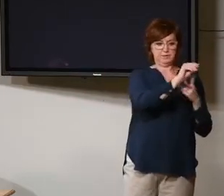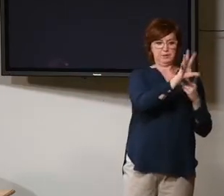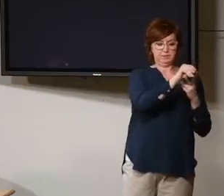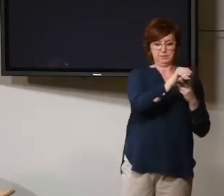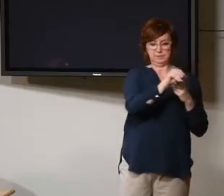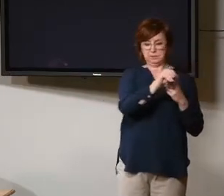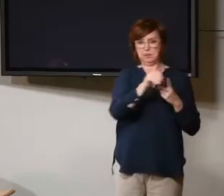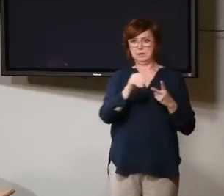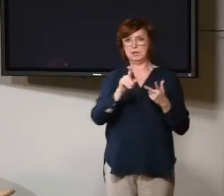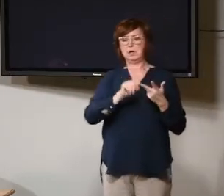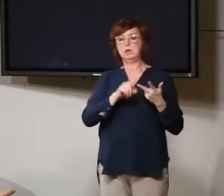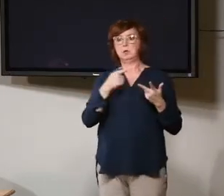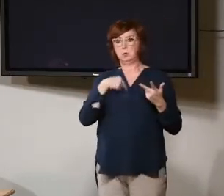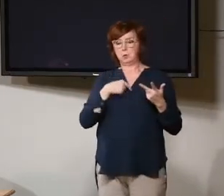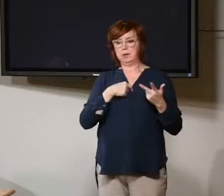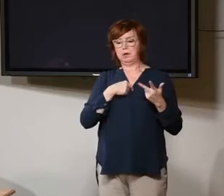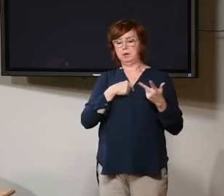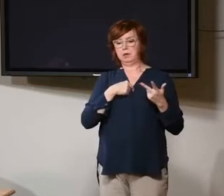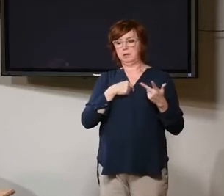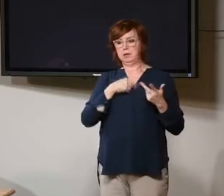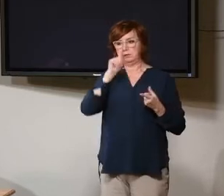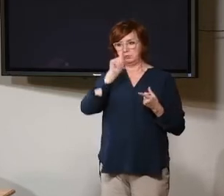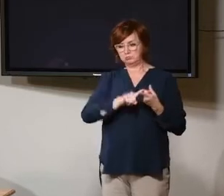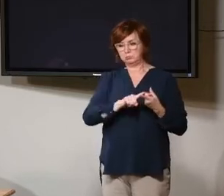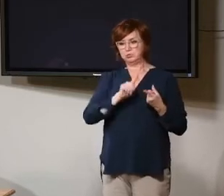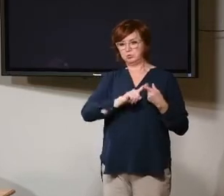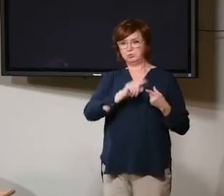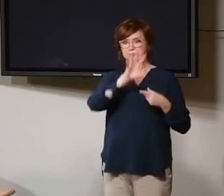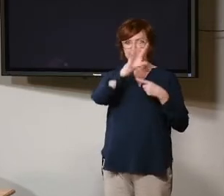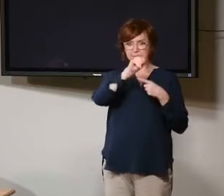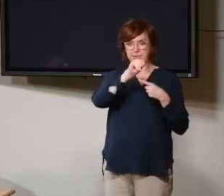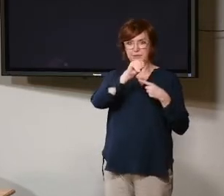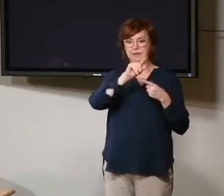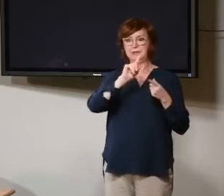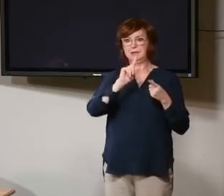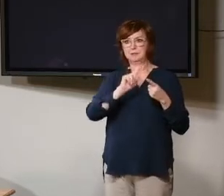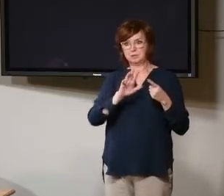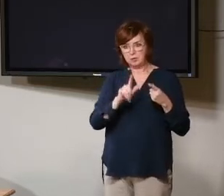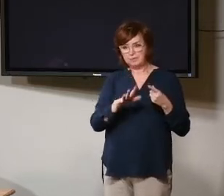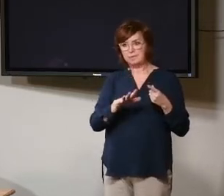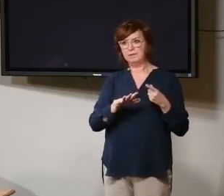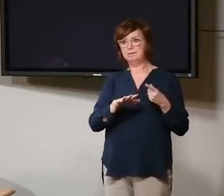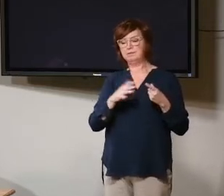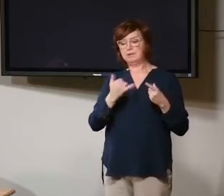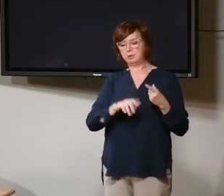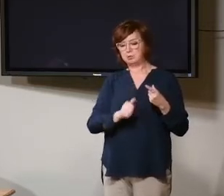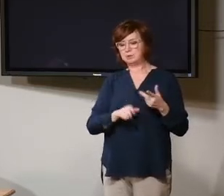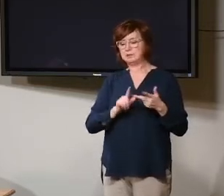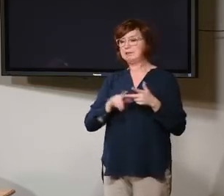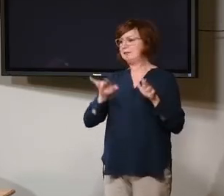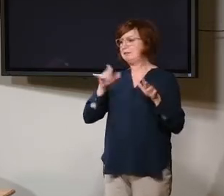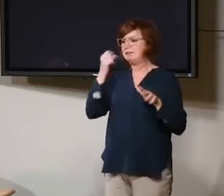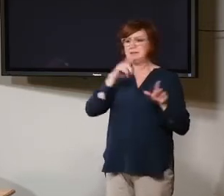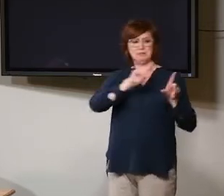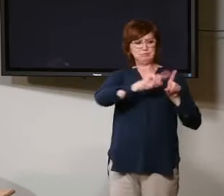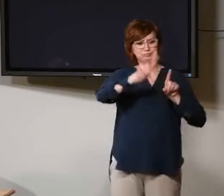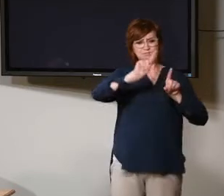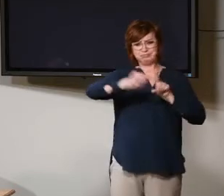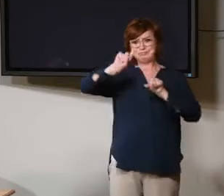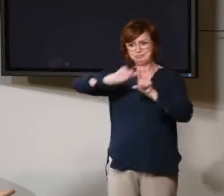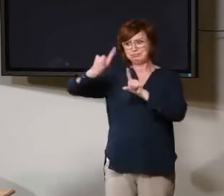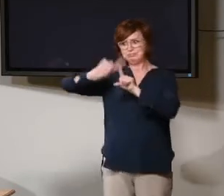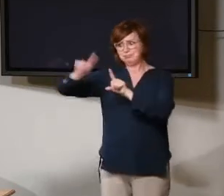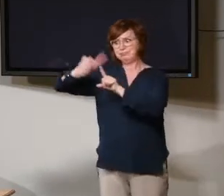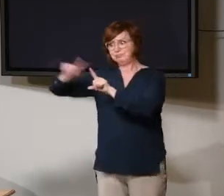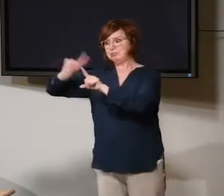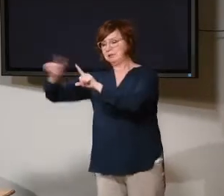initially, 50. All three of us were at 250 at one point, came down to 50. In the U.S., similar. There's no magic number,